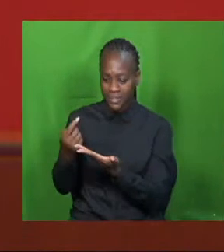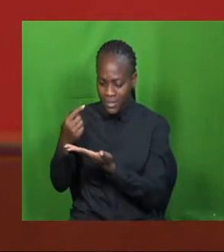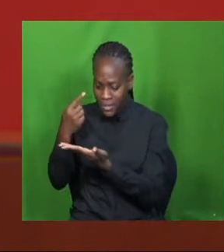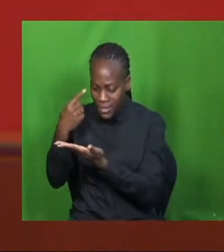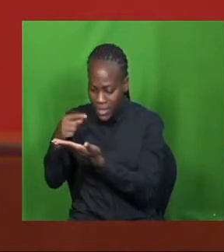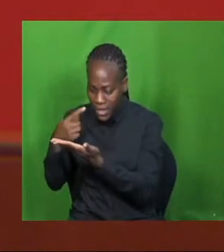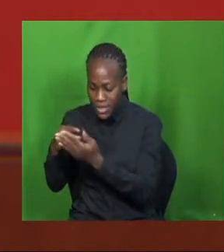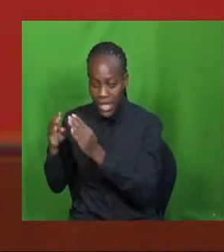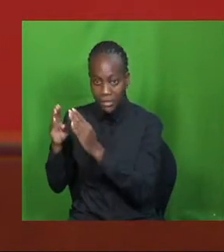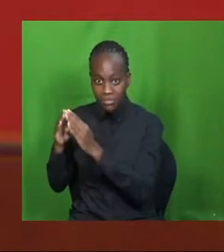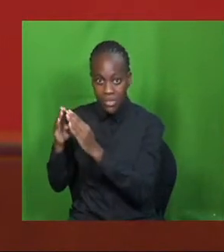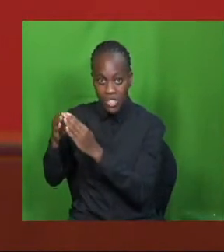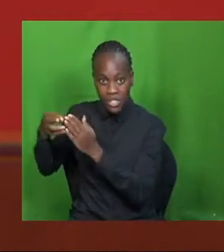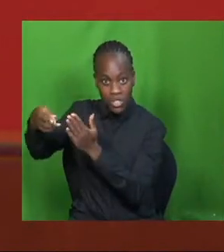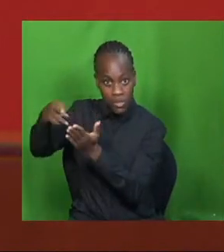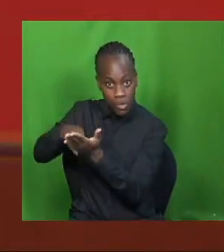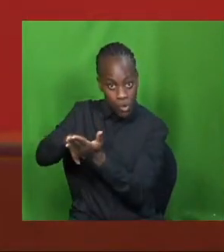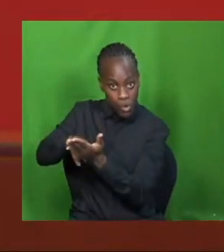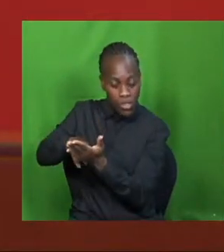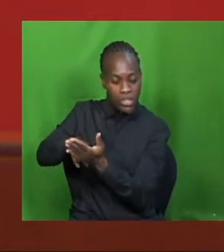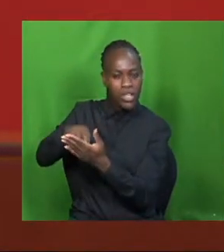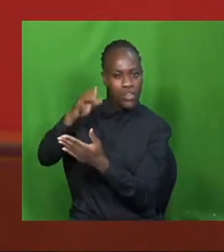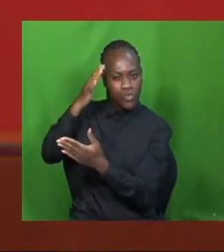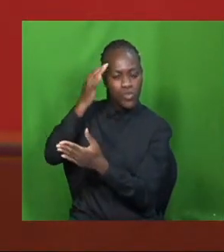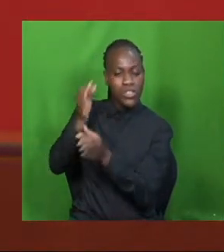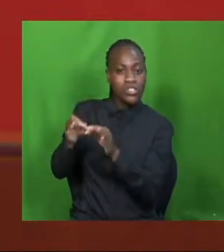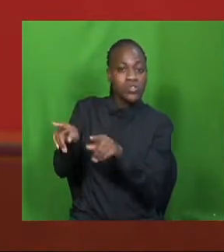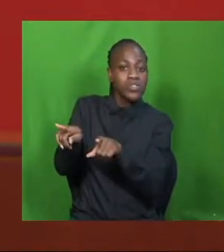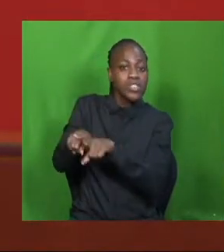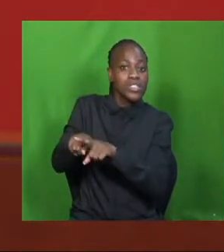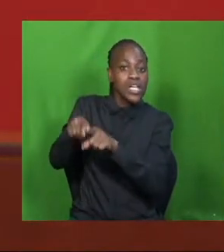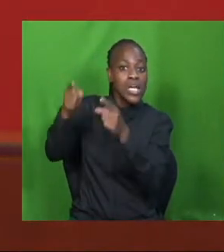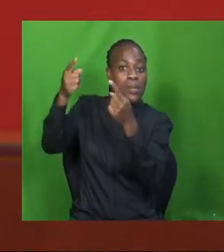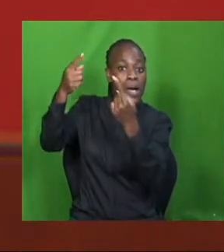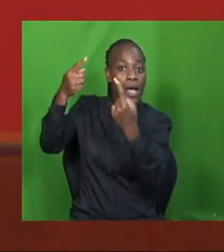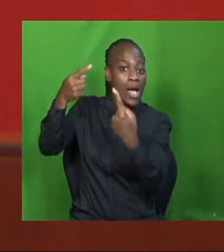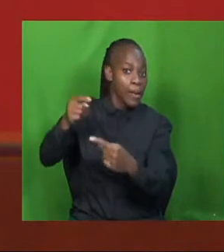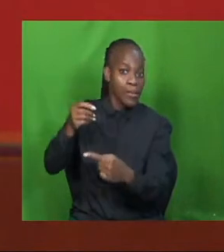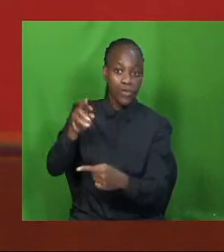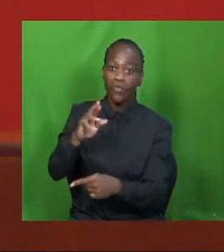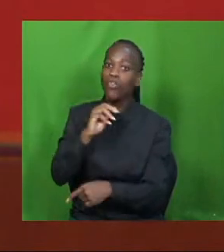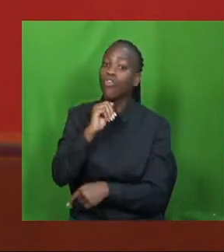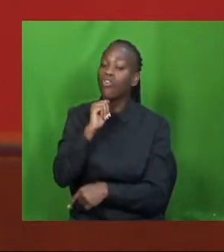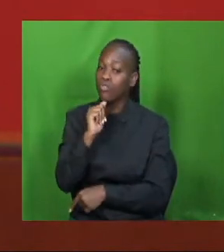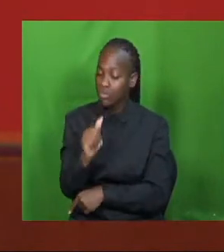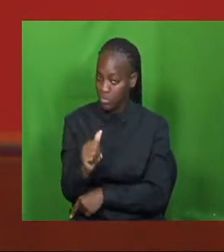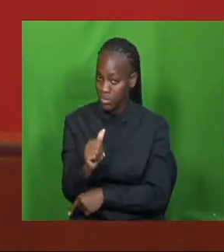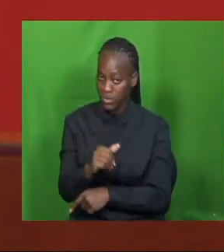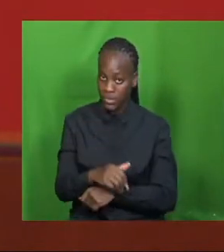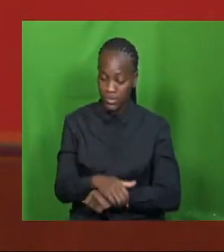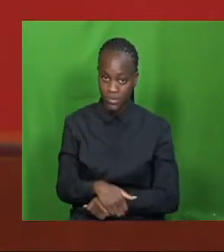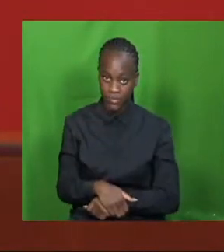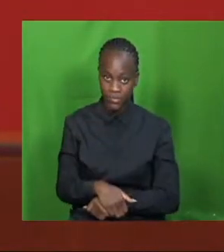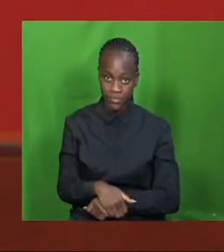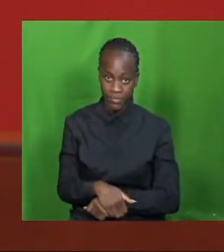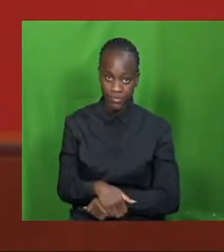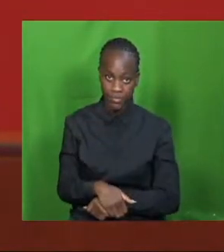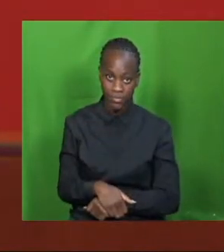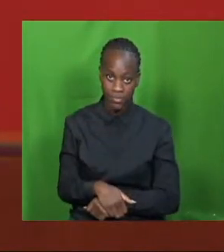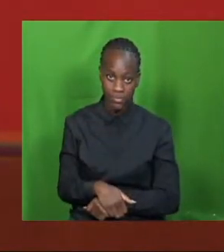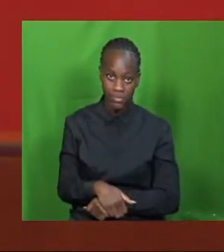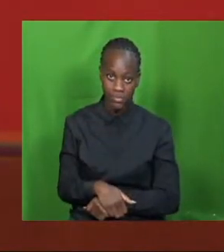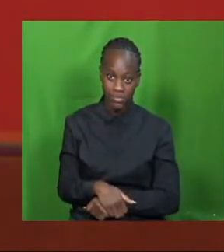again to be able to adopt the new technological developments